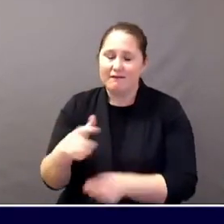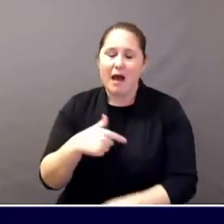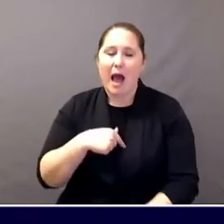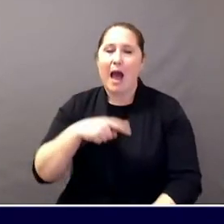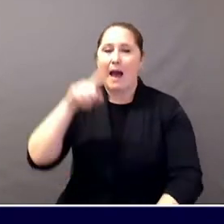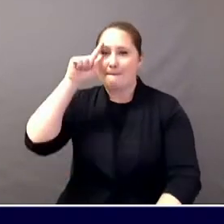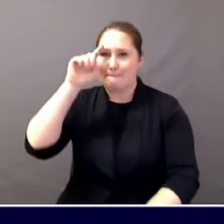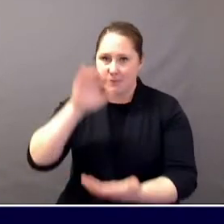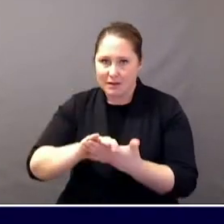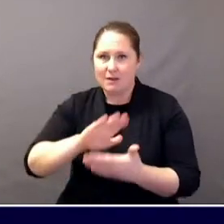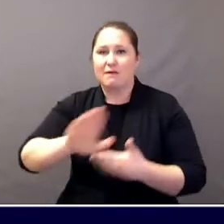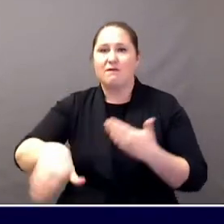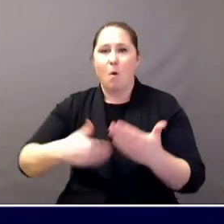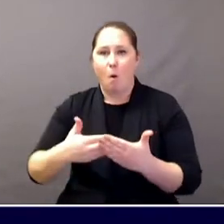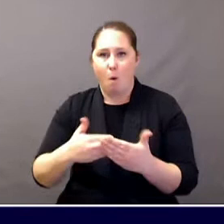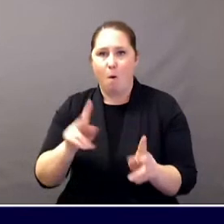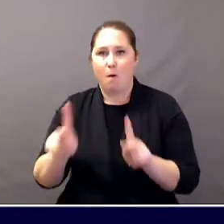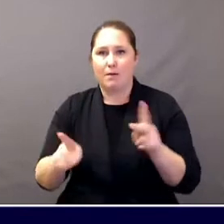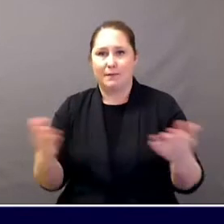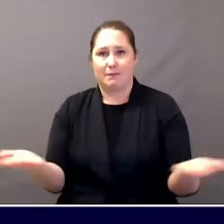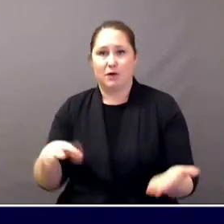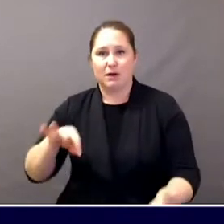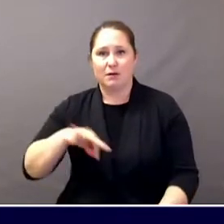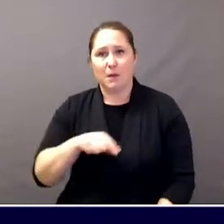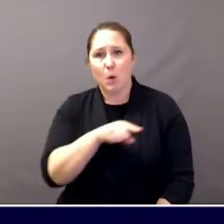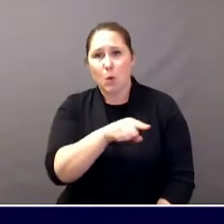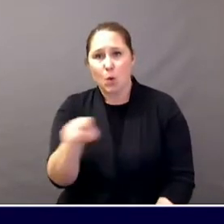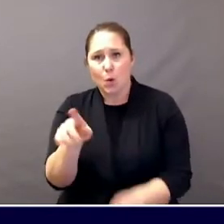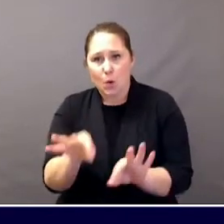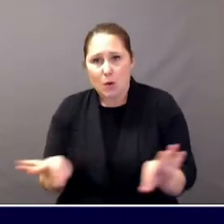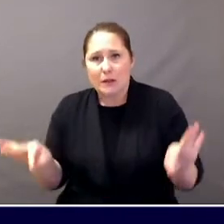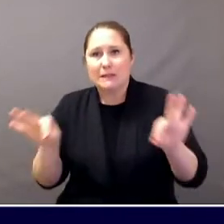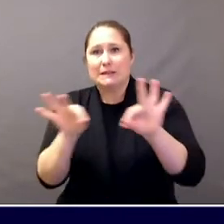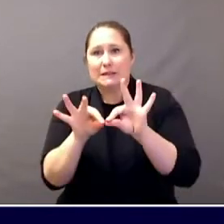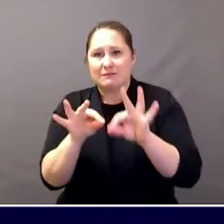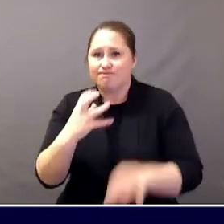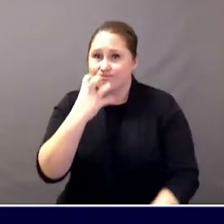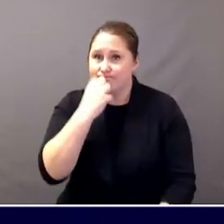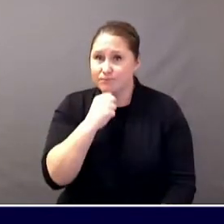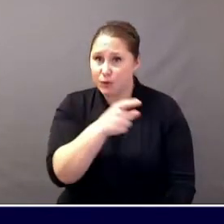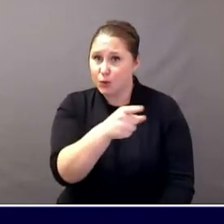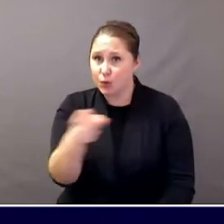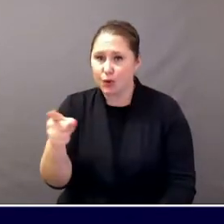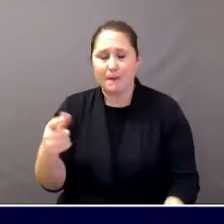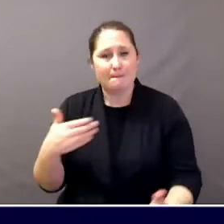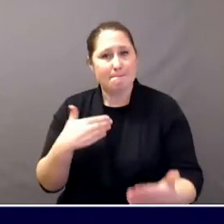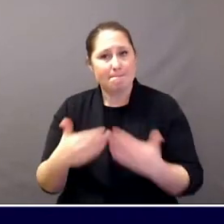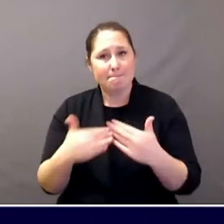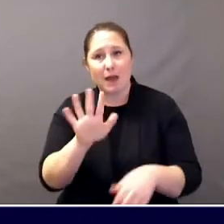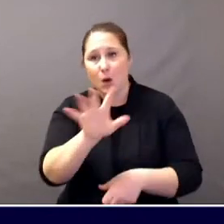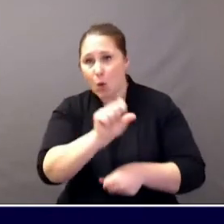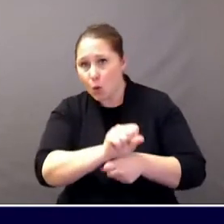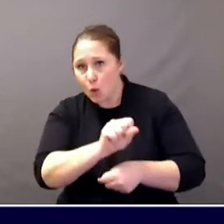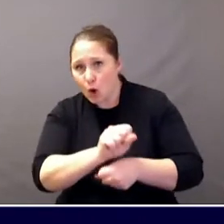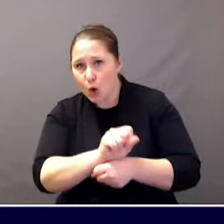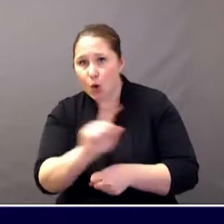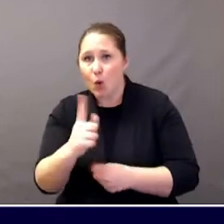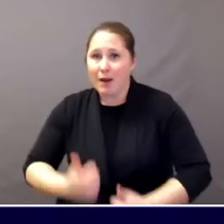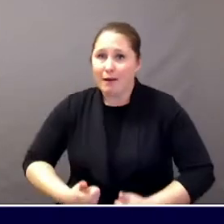in Maine is essential, whatever they may do for work, wherever they may live, whatever their family